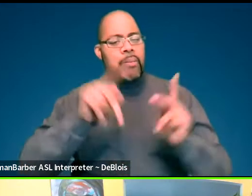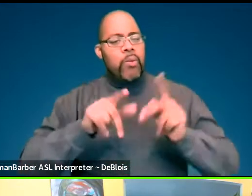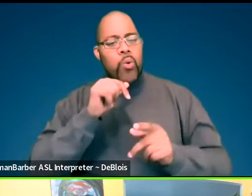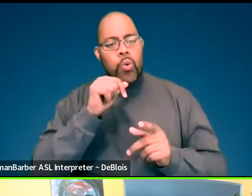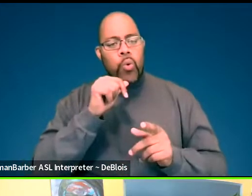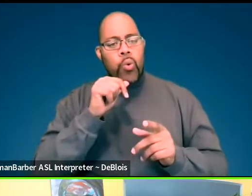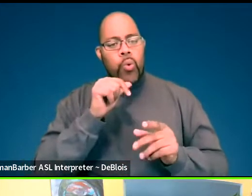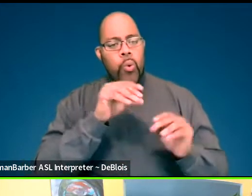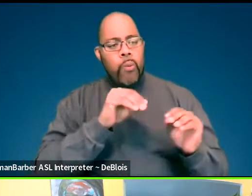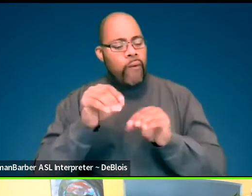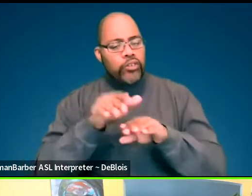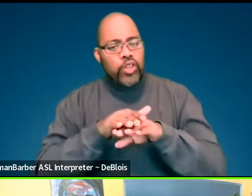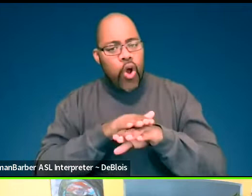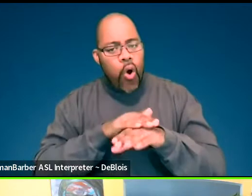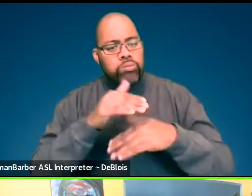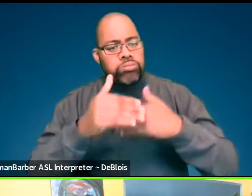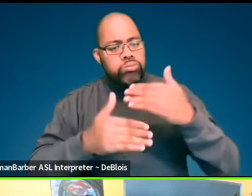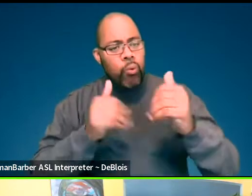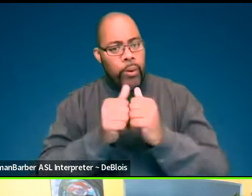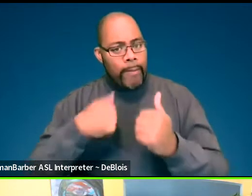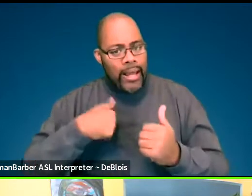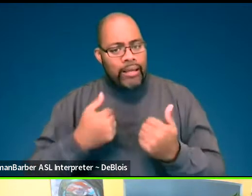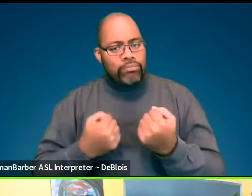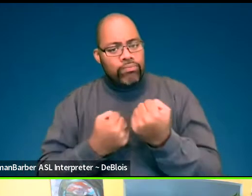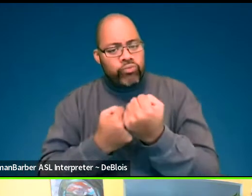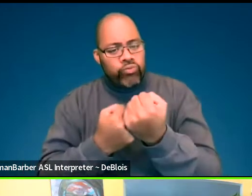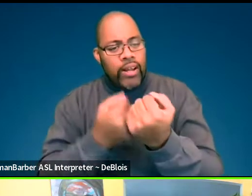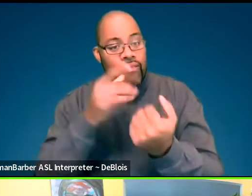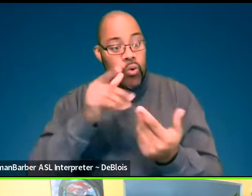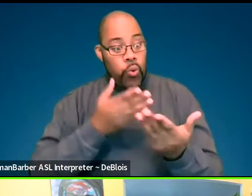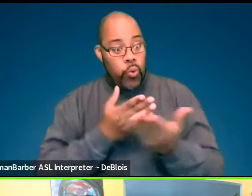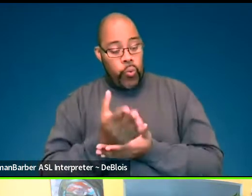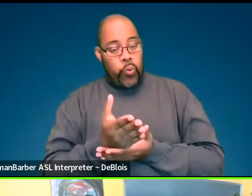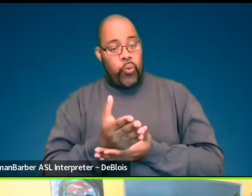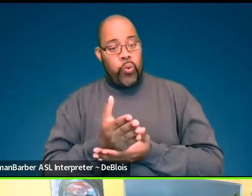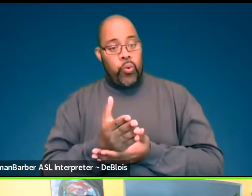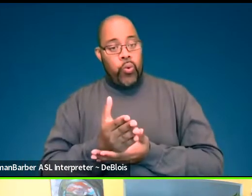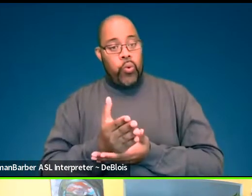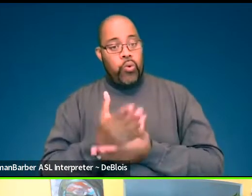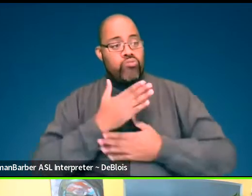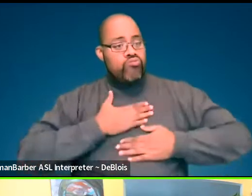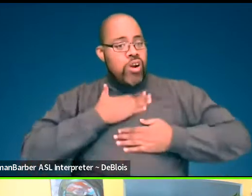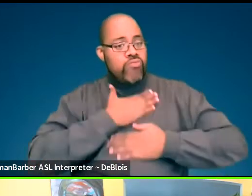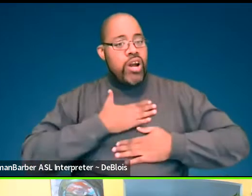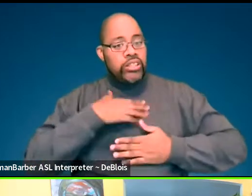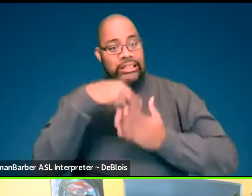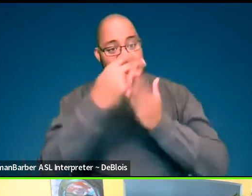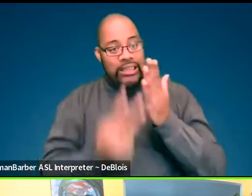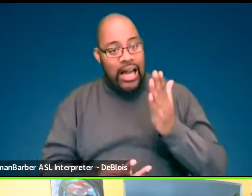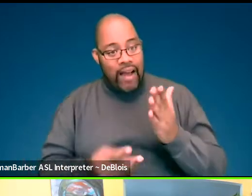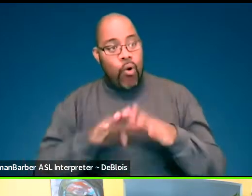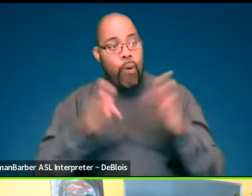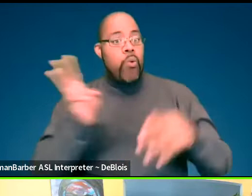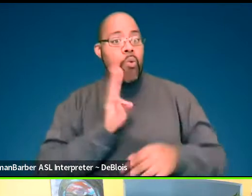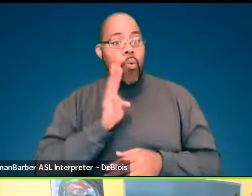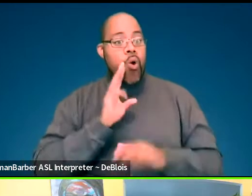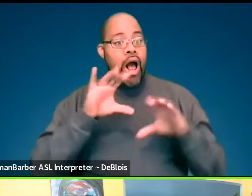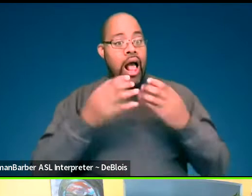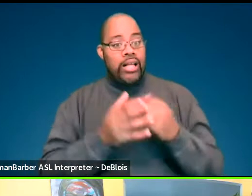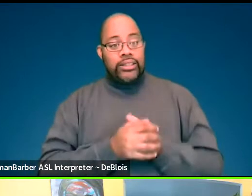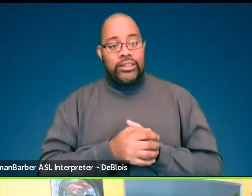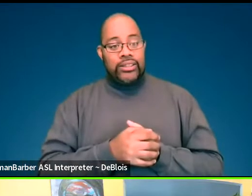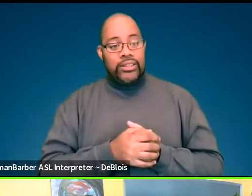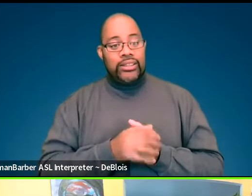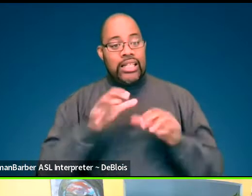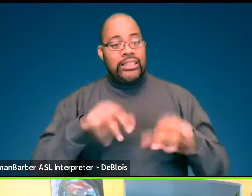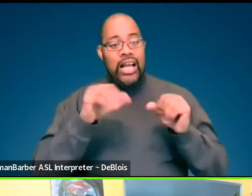moved slowly with me. If you ever go through a recreational diving open water class, you